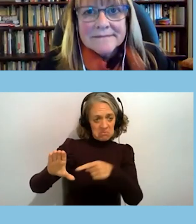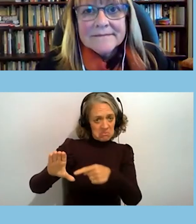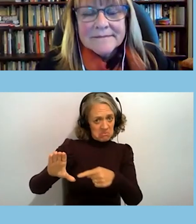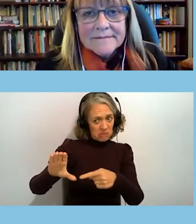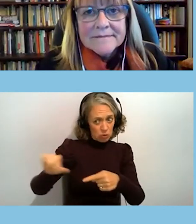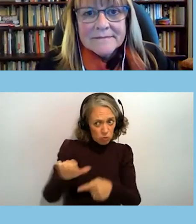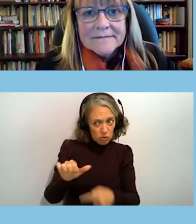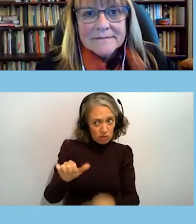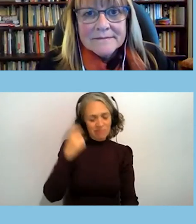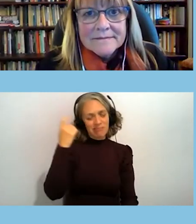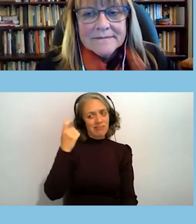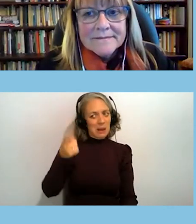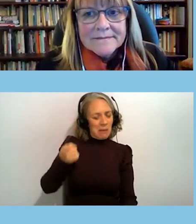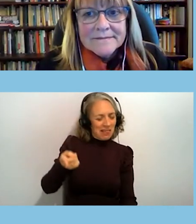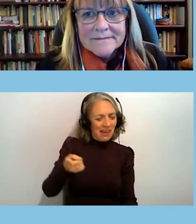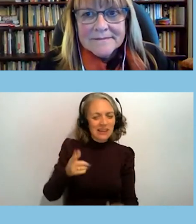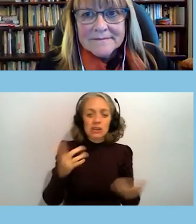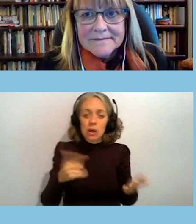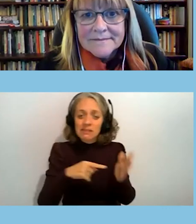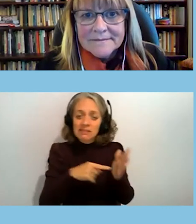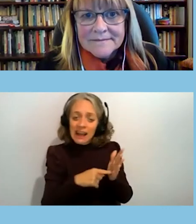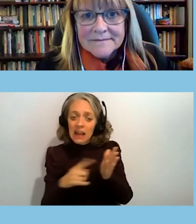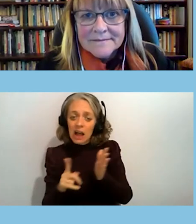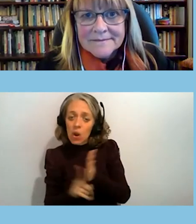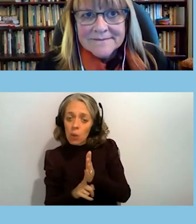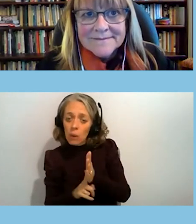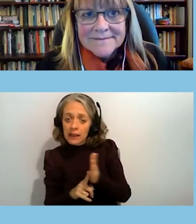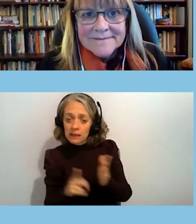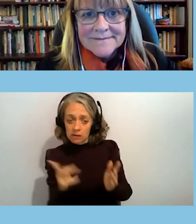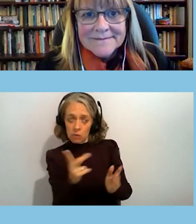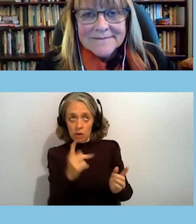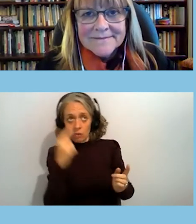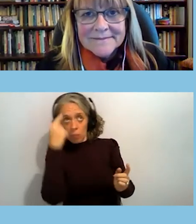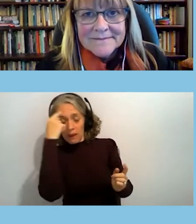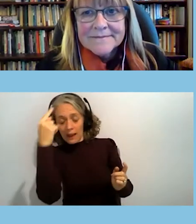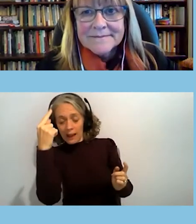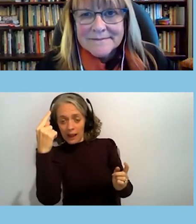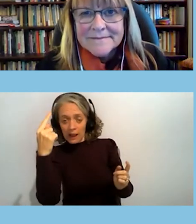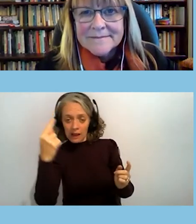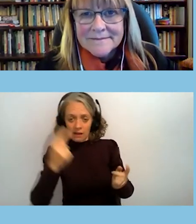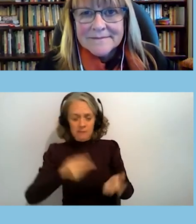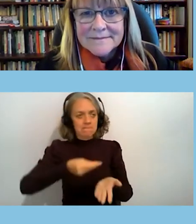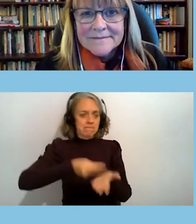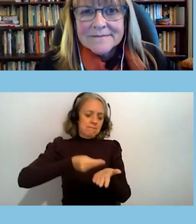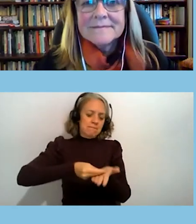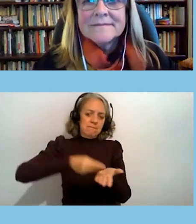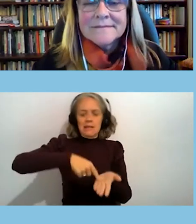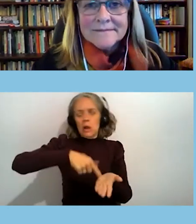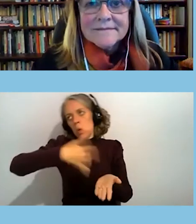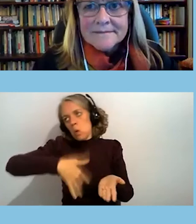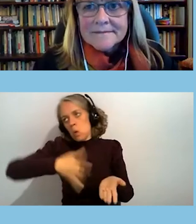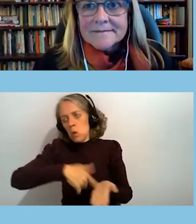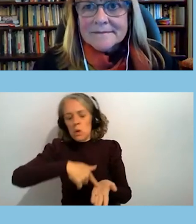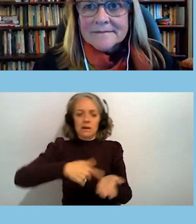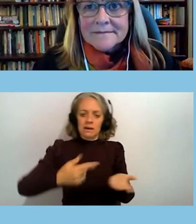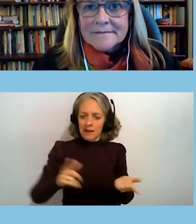But maybe Tanya, Louise, if either of you would like to think first about this idea of expense talk and what that means for